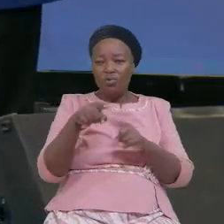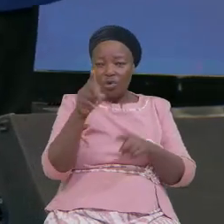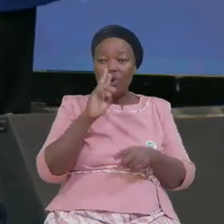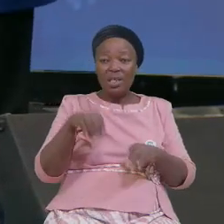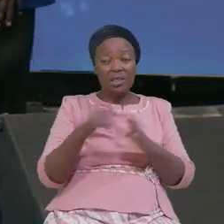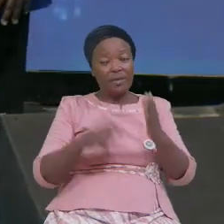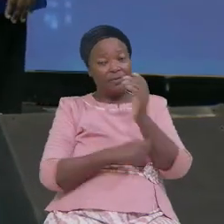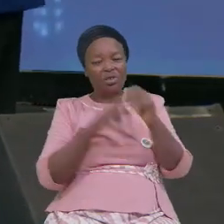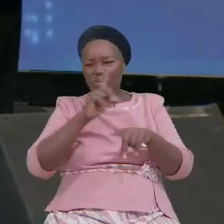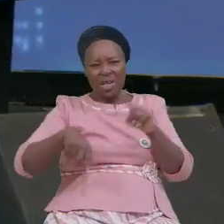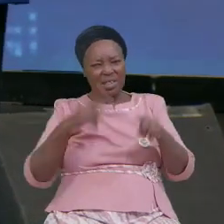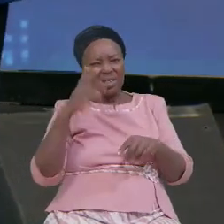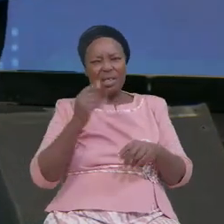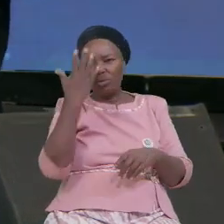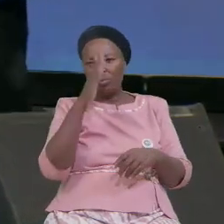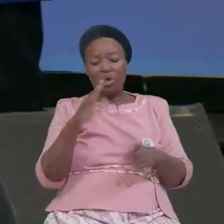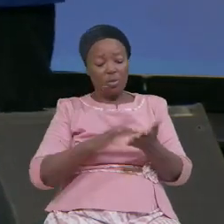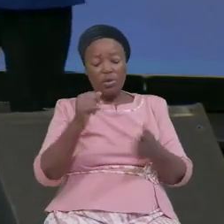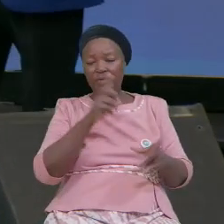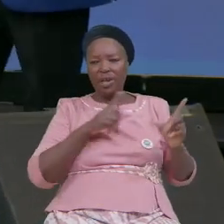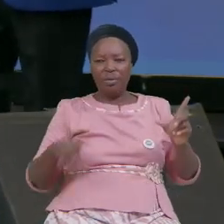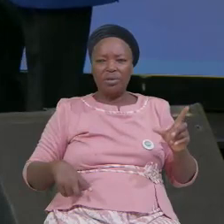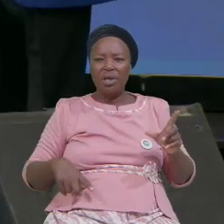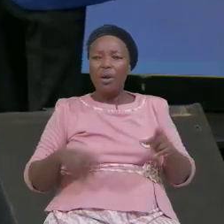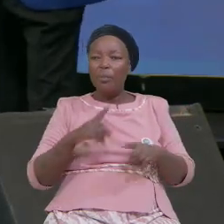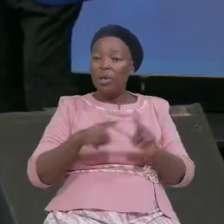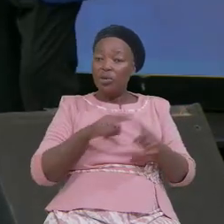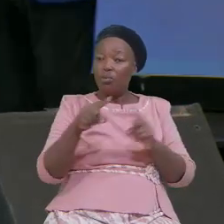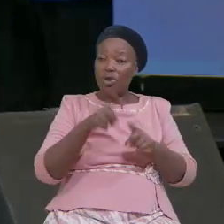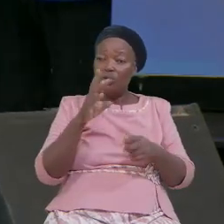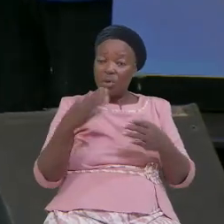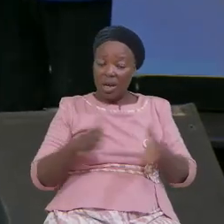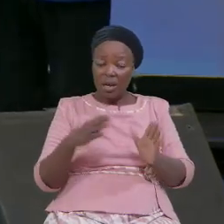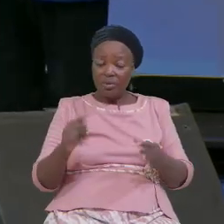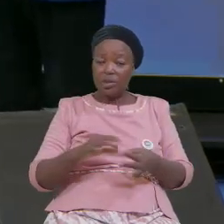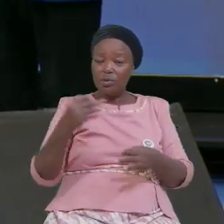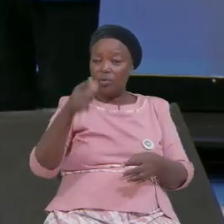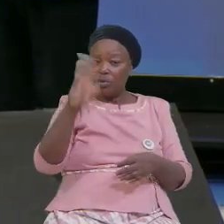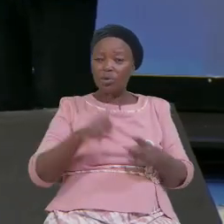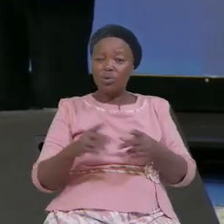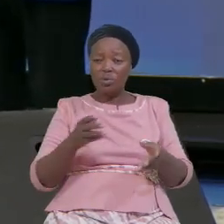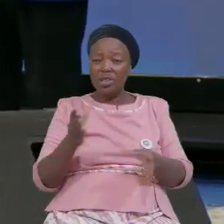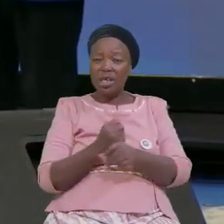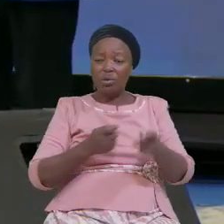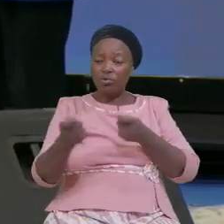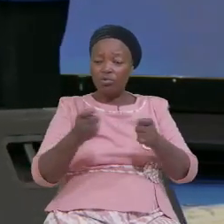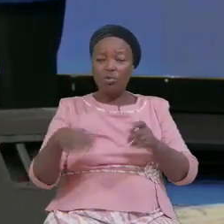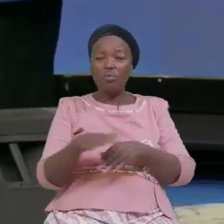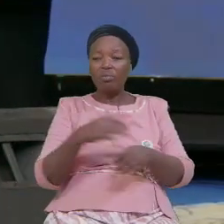the glory of the Lord. But when you allow the Spirit of God to take over your life, to control your life,